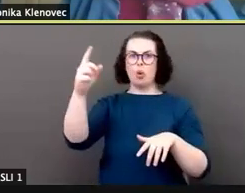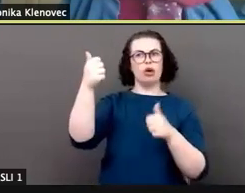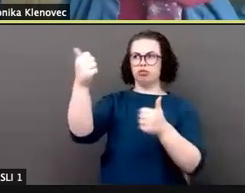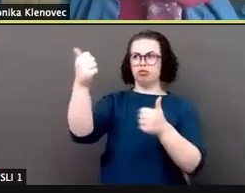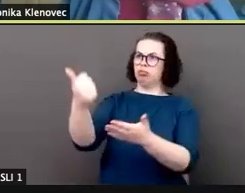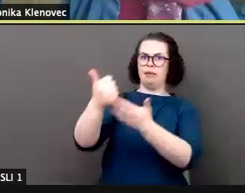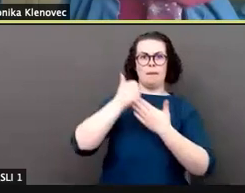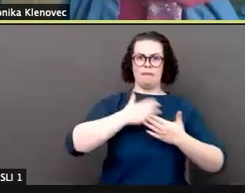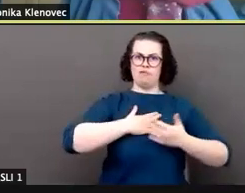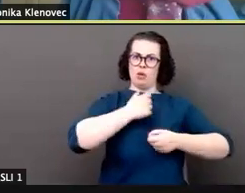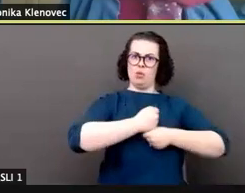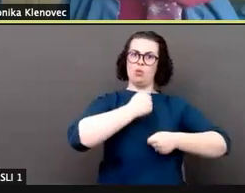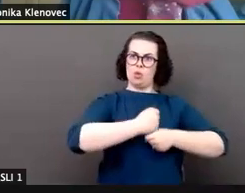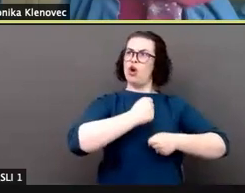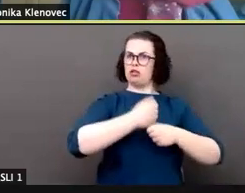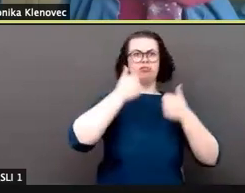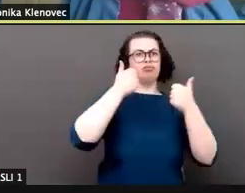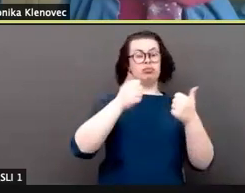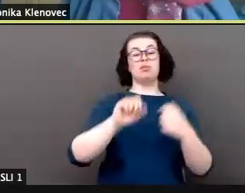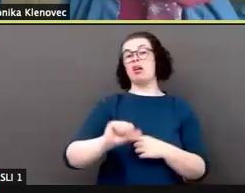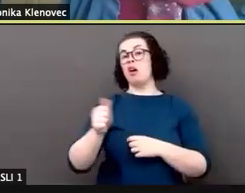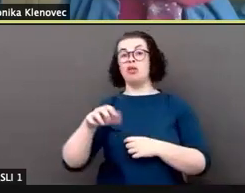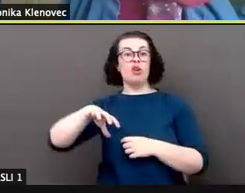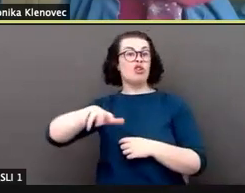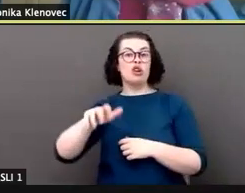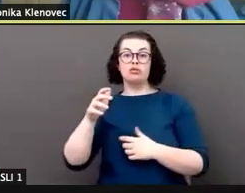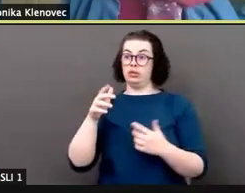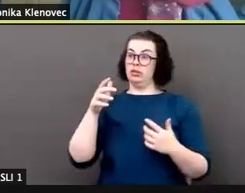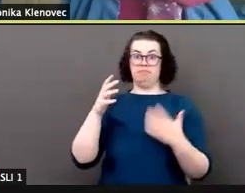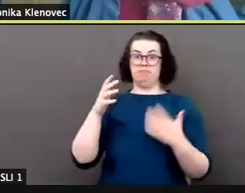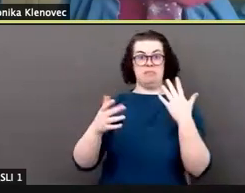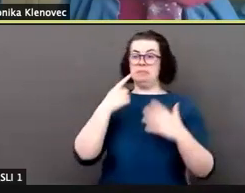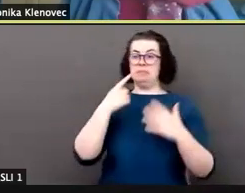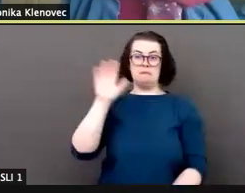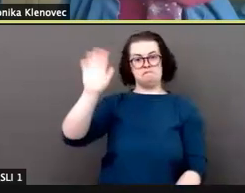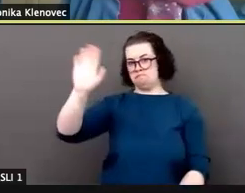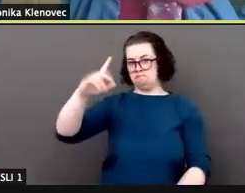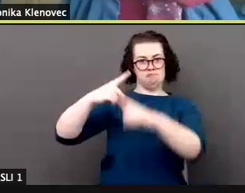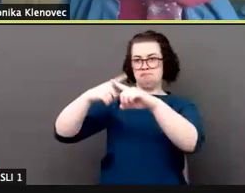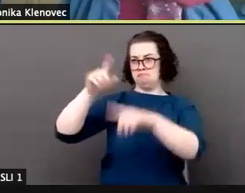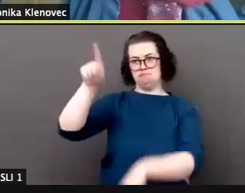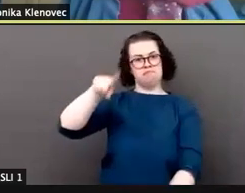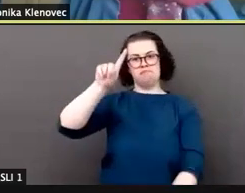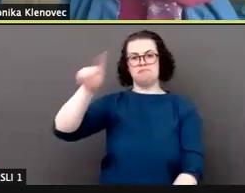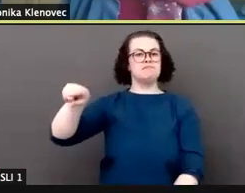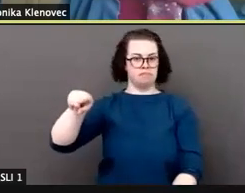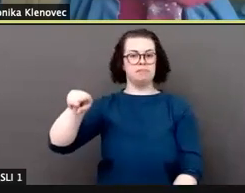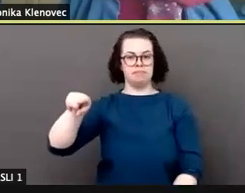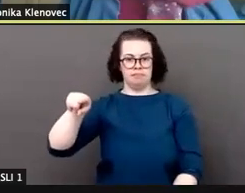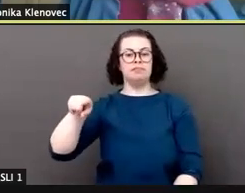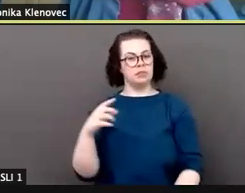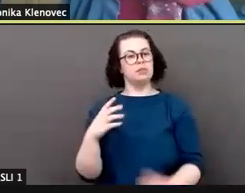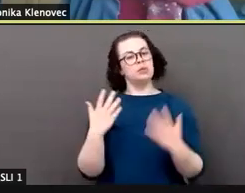national standardization, and we will implement it as a supportive document, including lots of